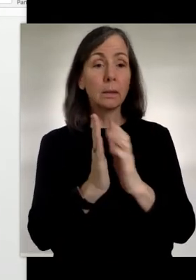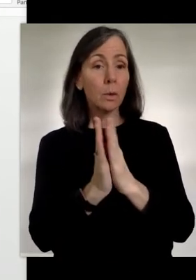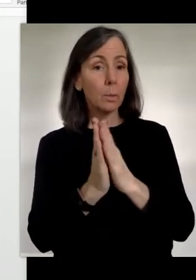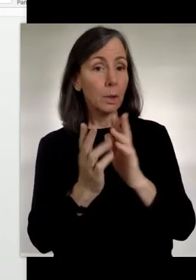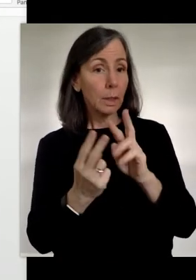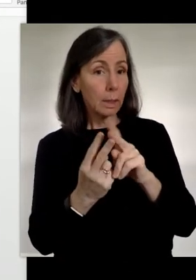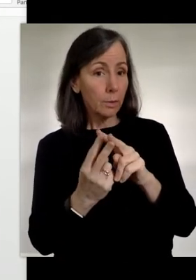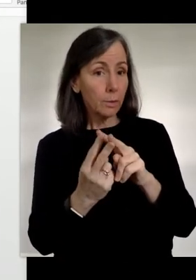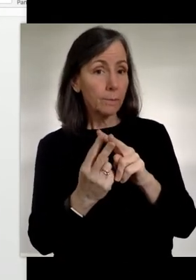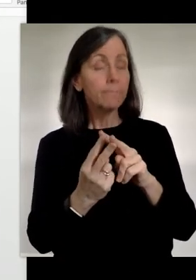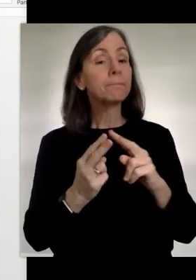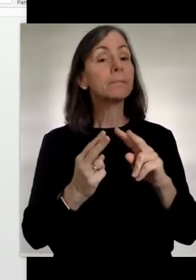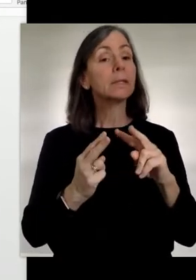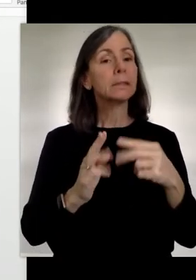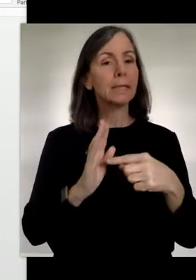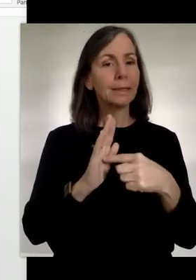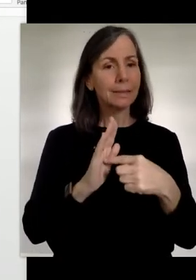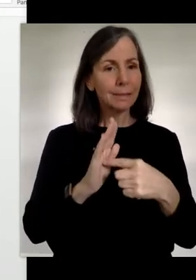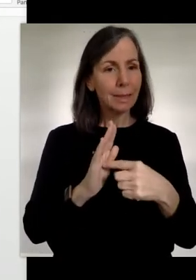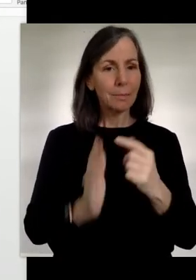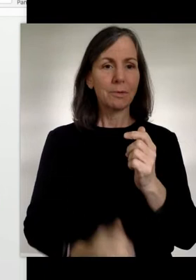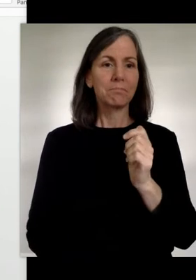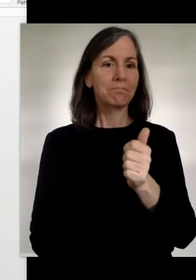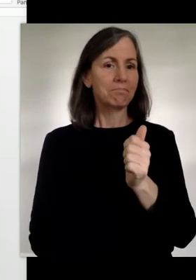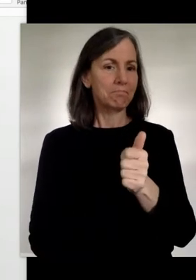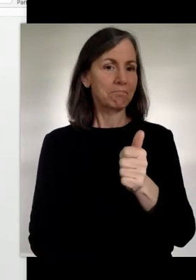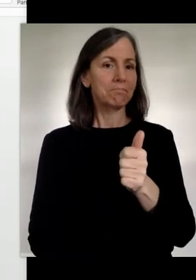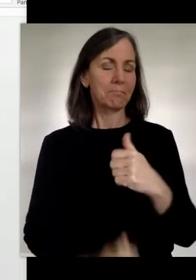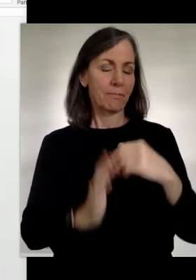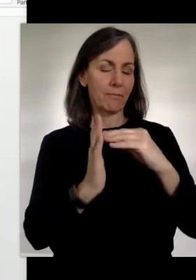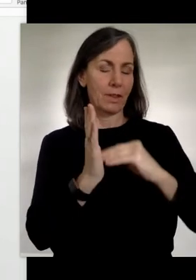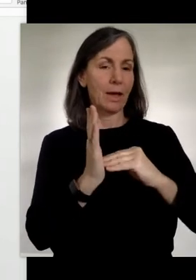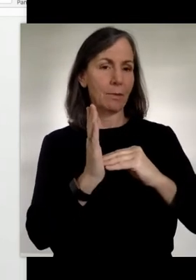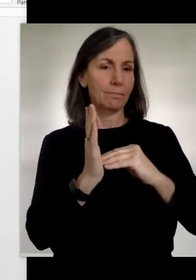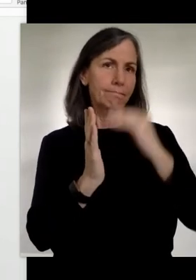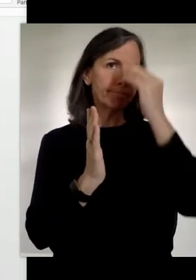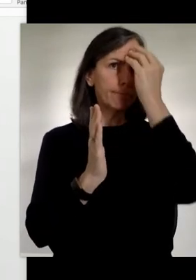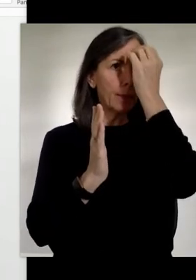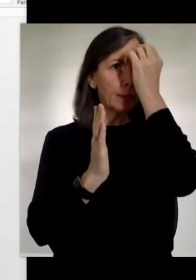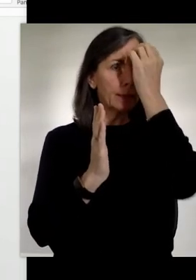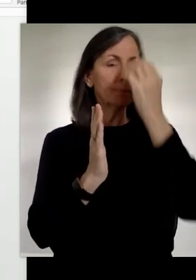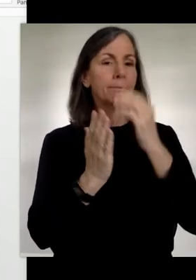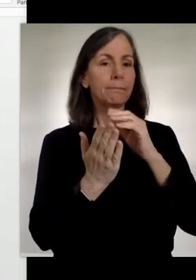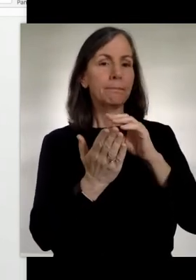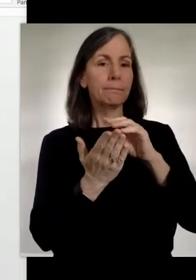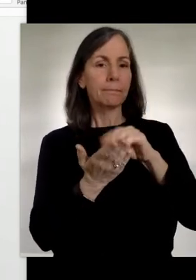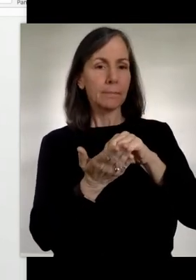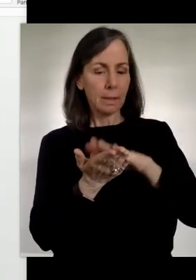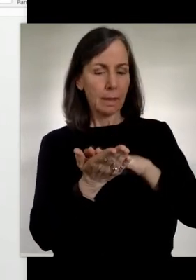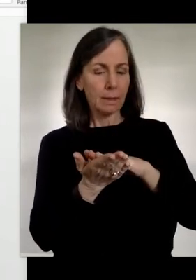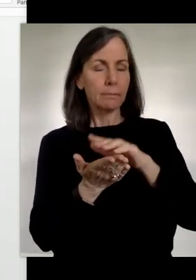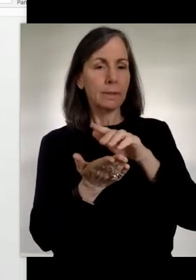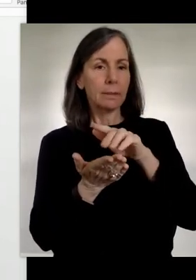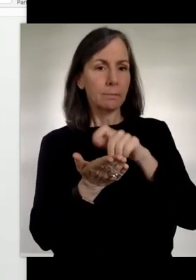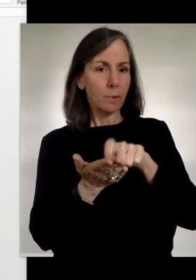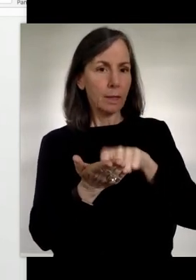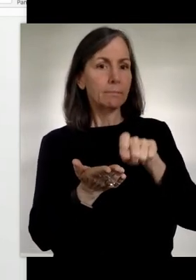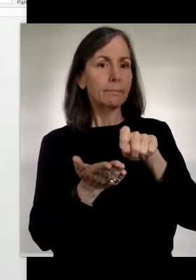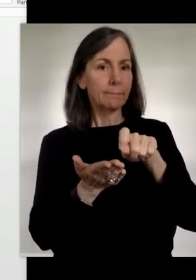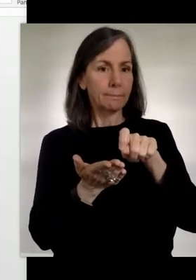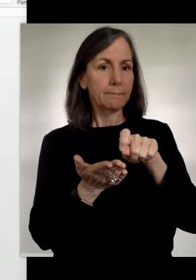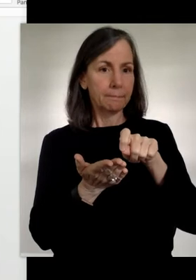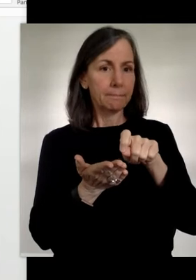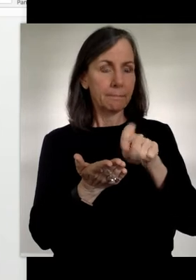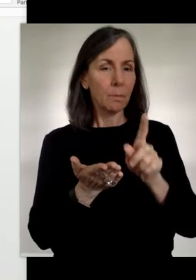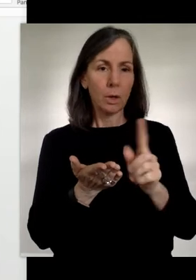example two you will do by yourself and copy it down on Notability or your notebook